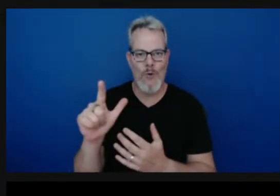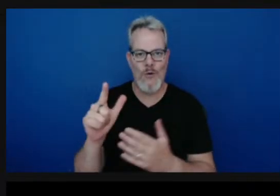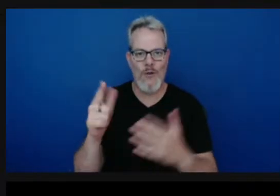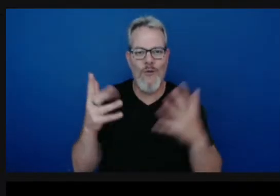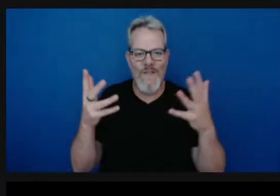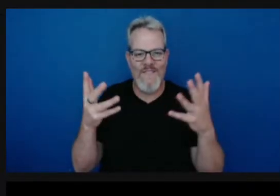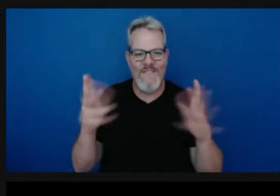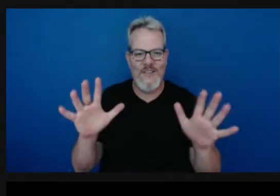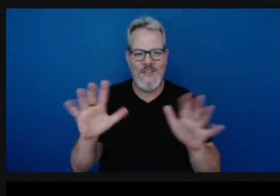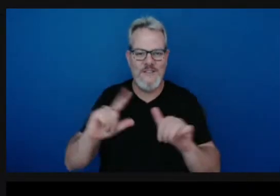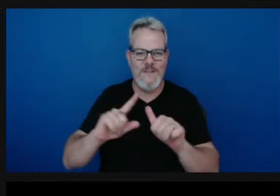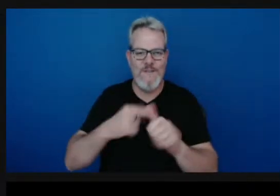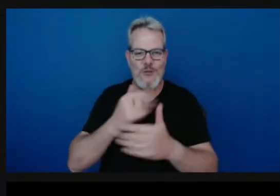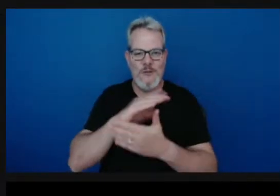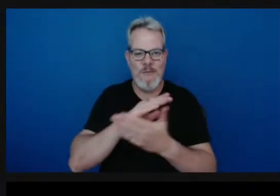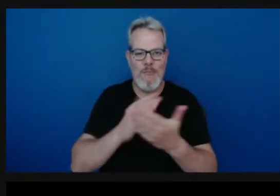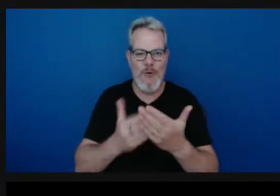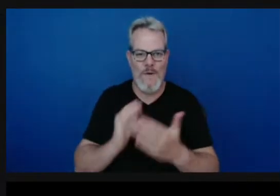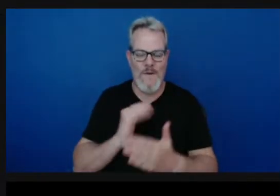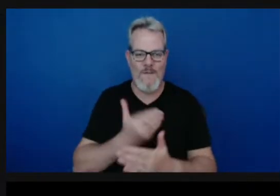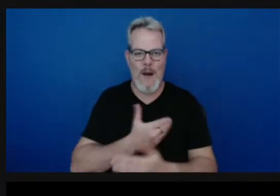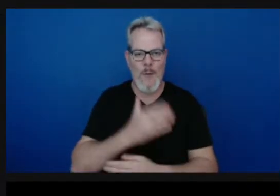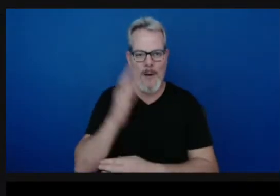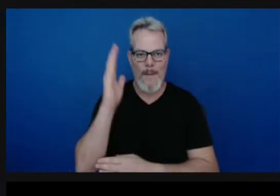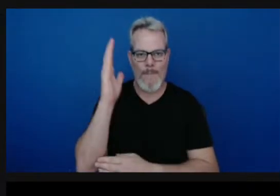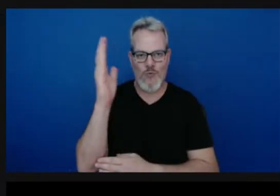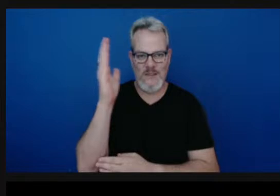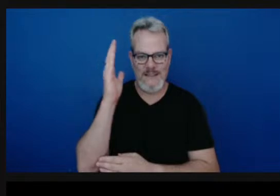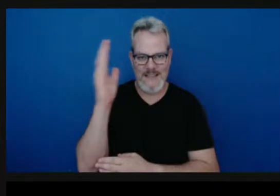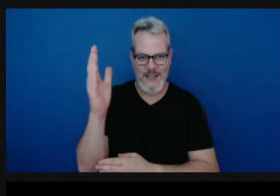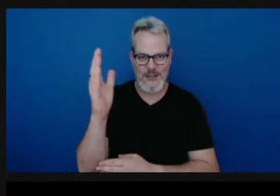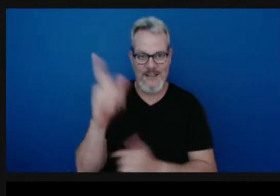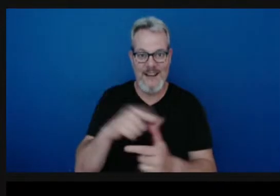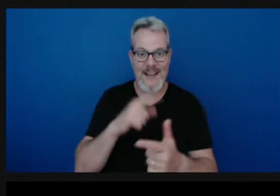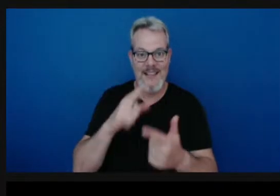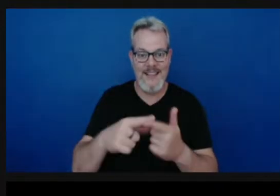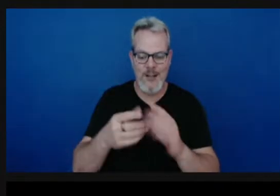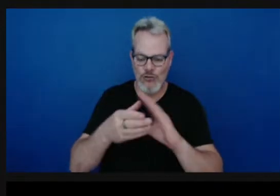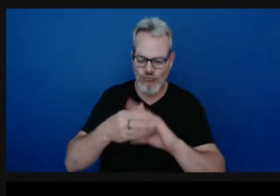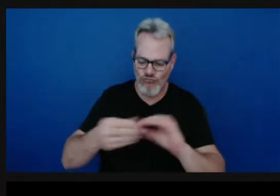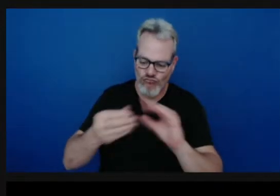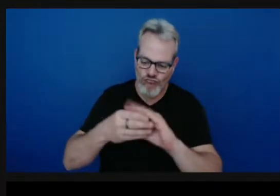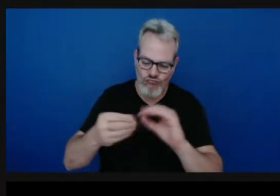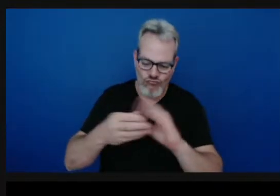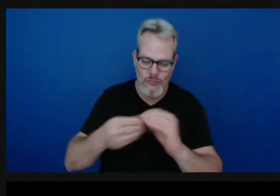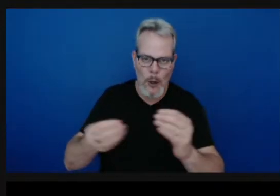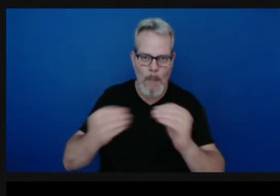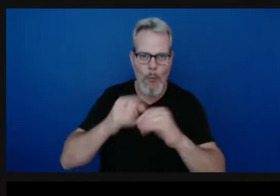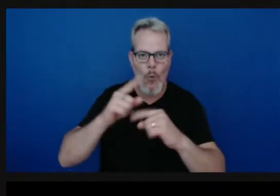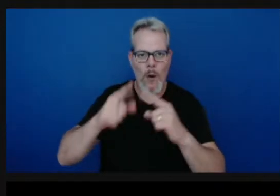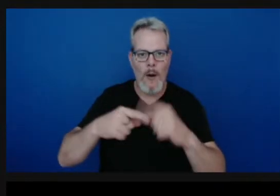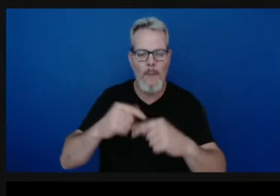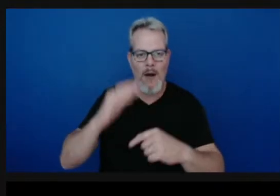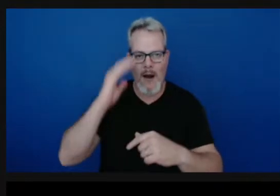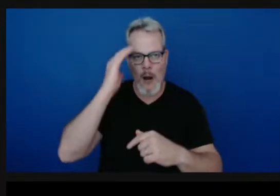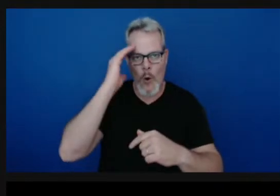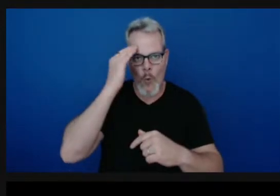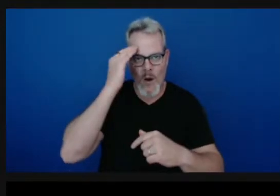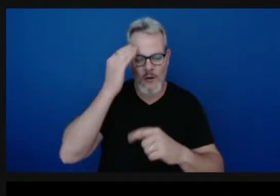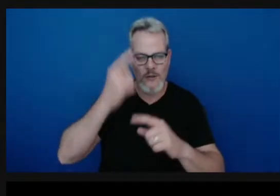part of our presentation here before we get into a little bit of our volcano awareness with 1924 and 2018 as